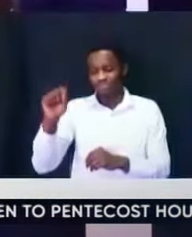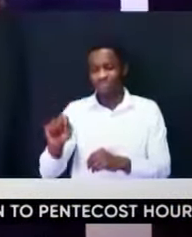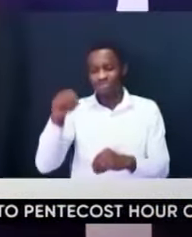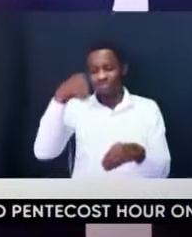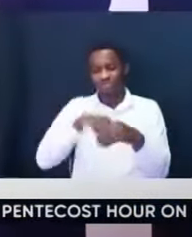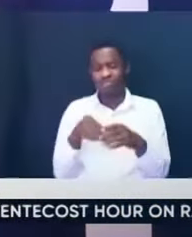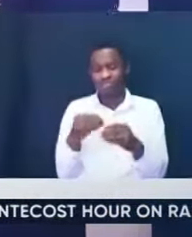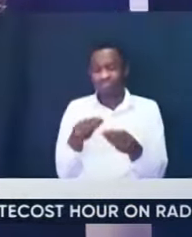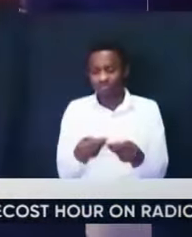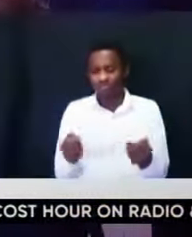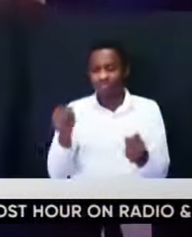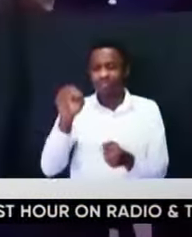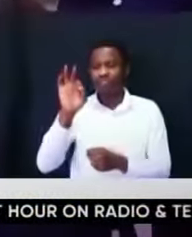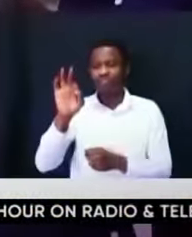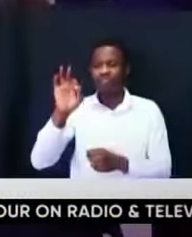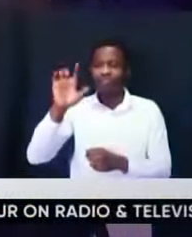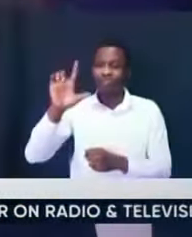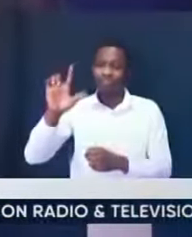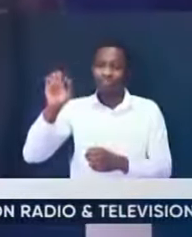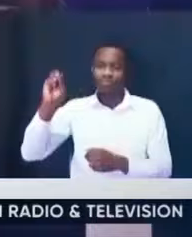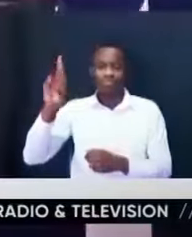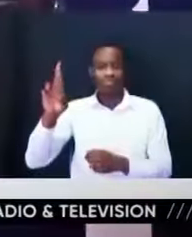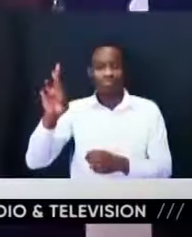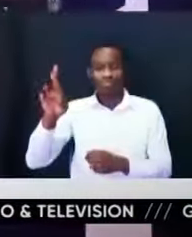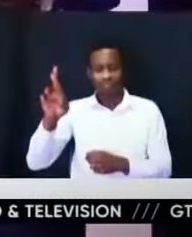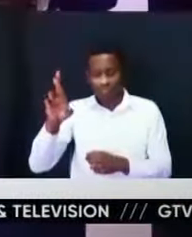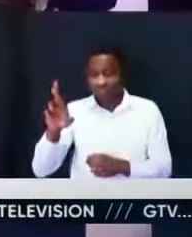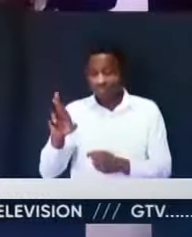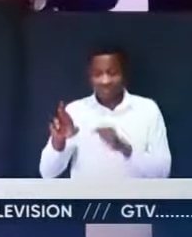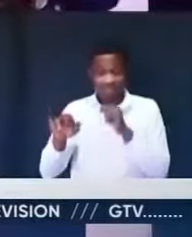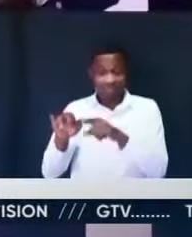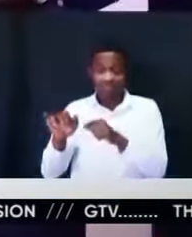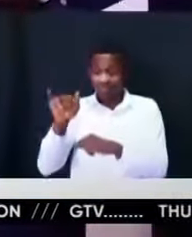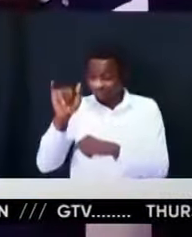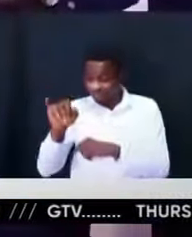flow now the yeast will work itself through out the